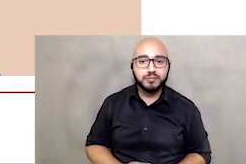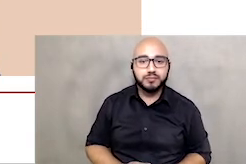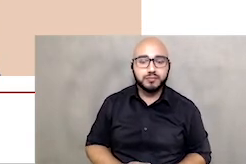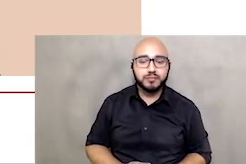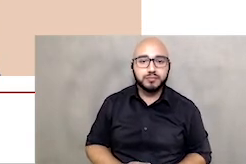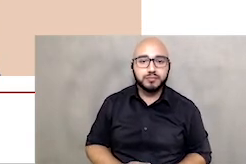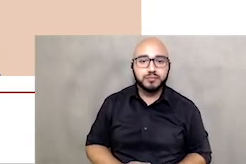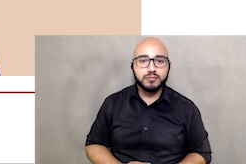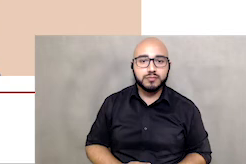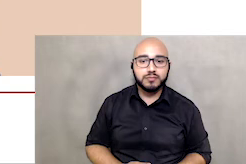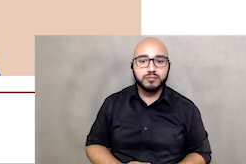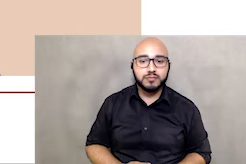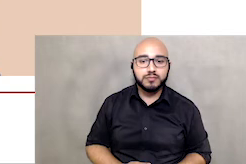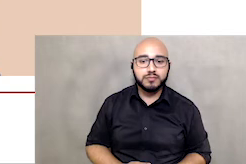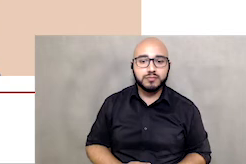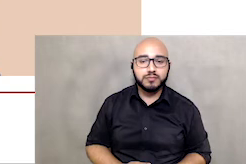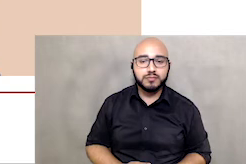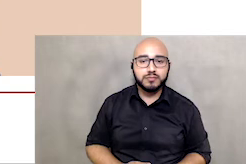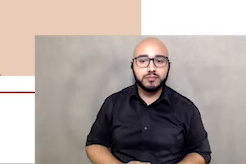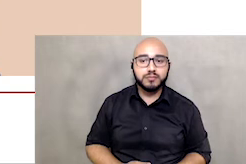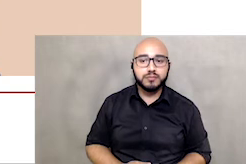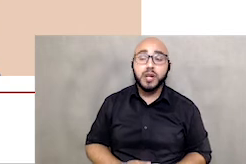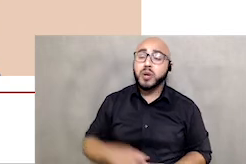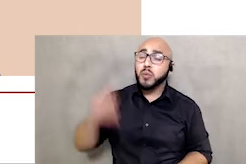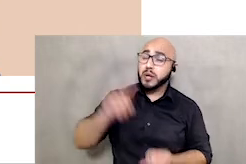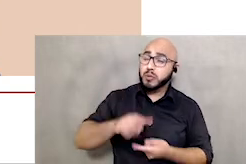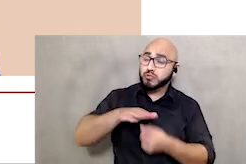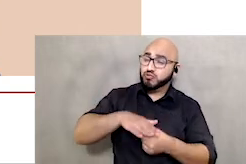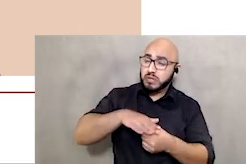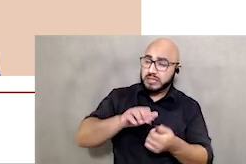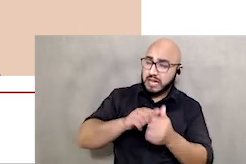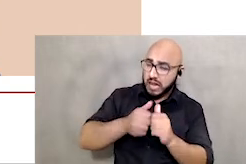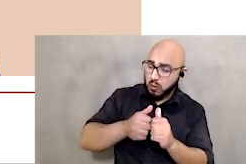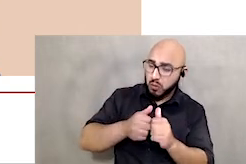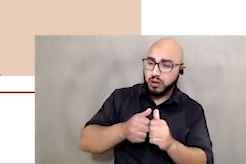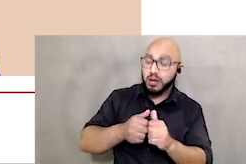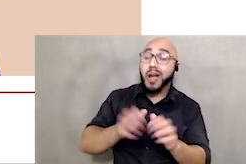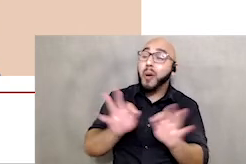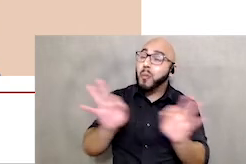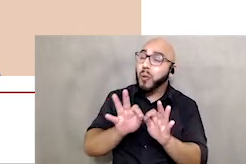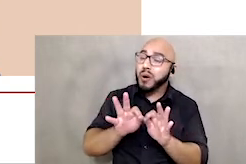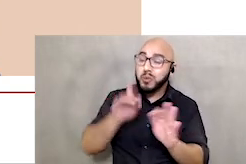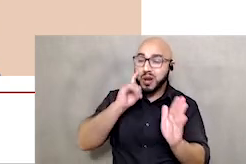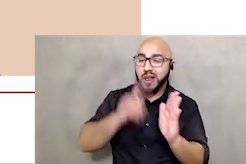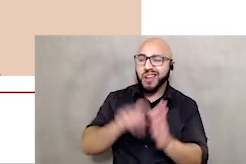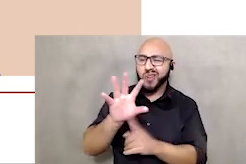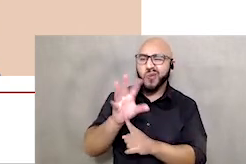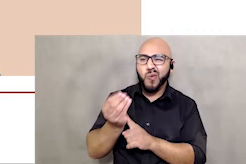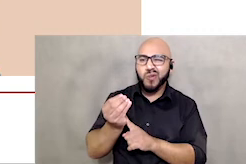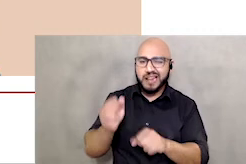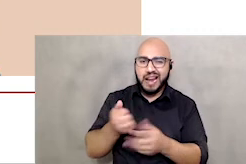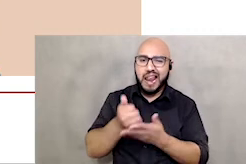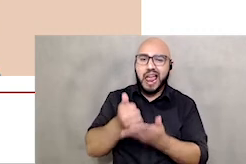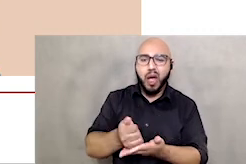When it comes to trying to reduce stress, it's important to acknowledge that culture can help in stress